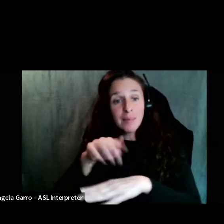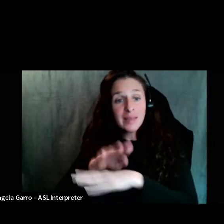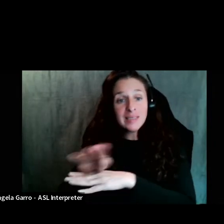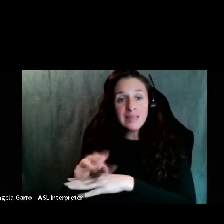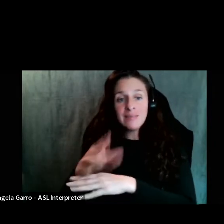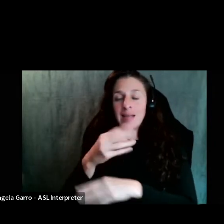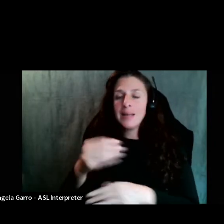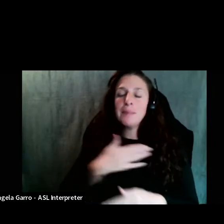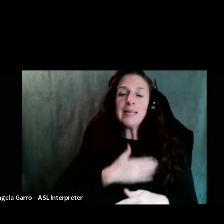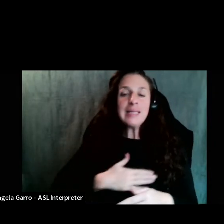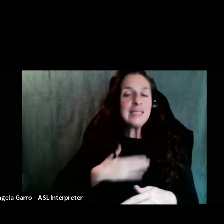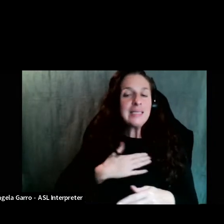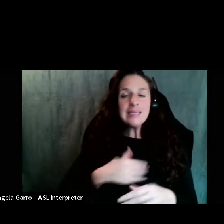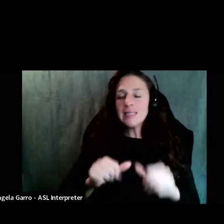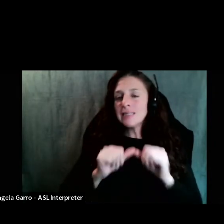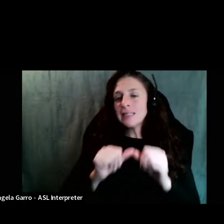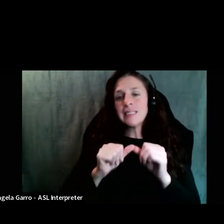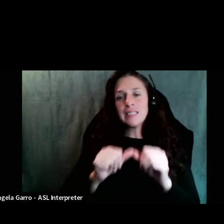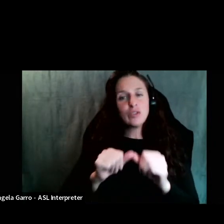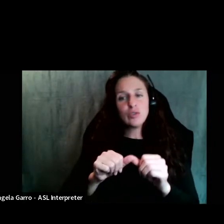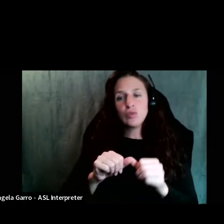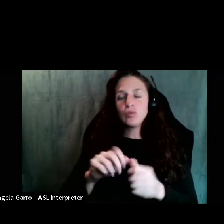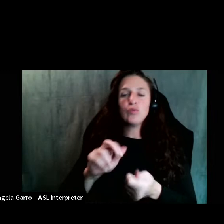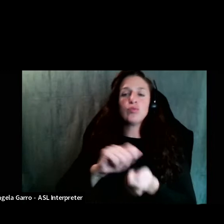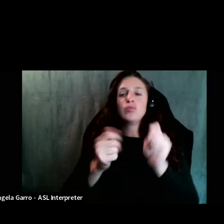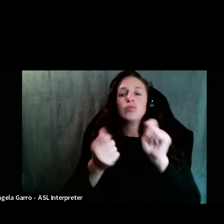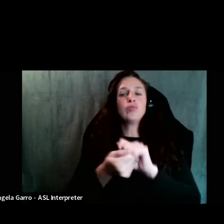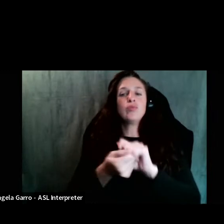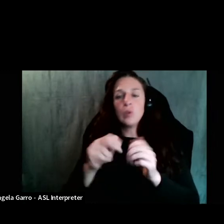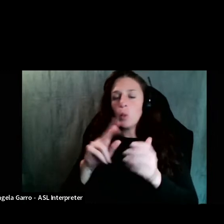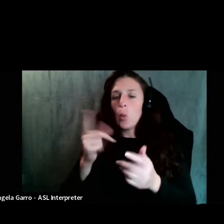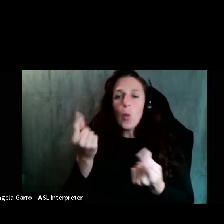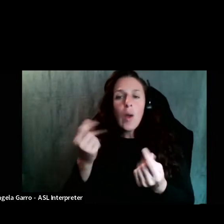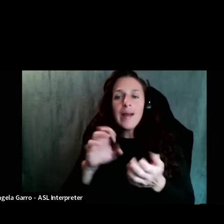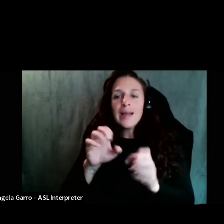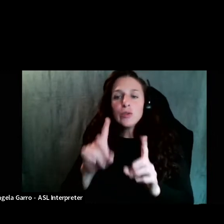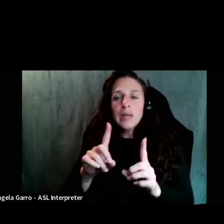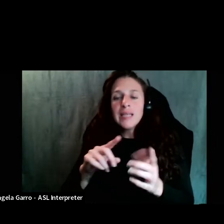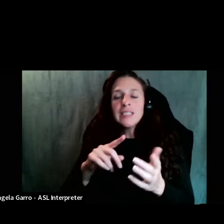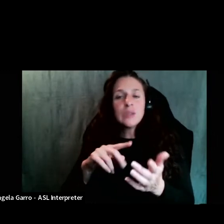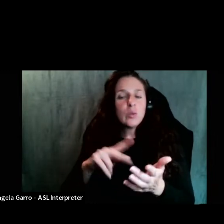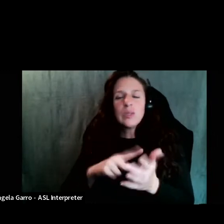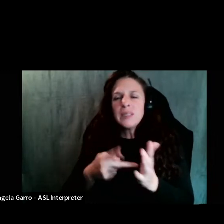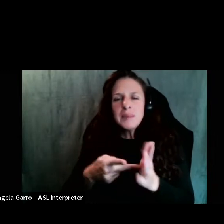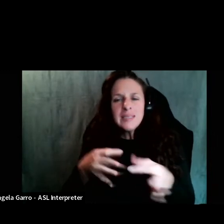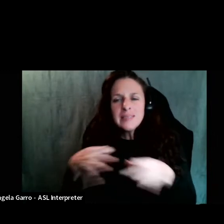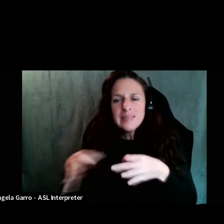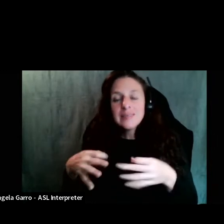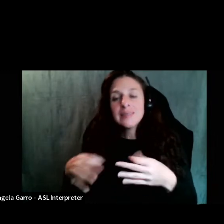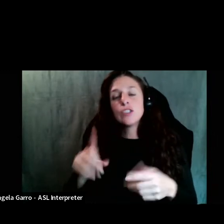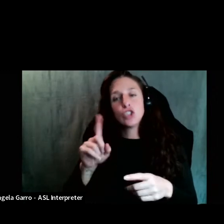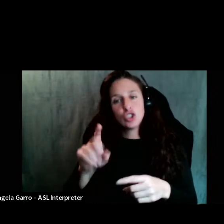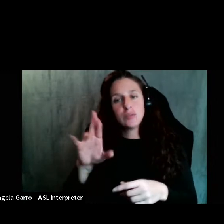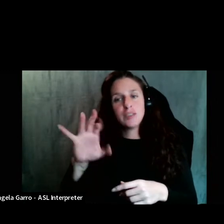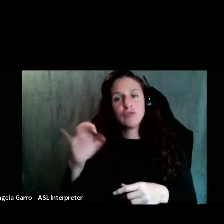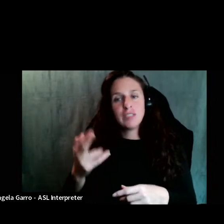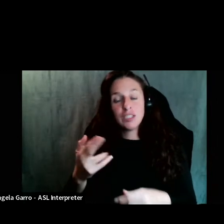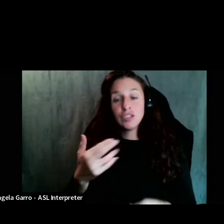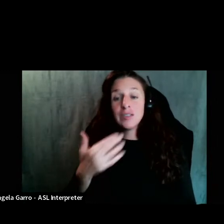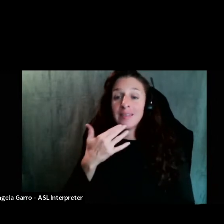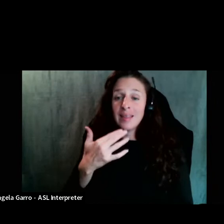And please, let's continue to redefine what education means, because it should be rich. Thank you. Thank you. Thank